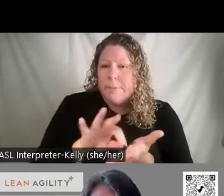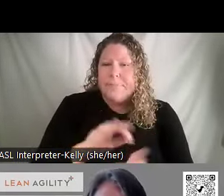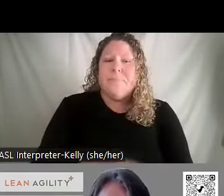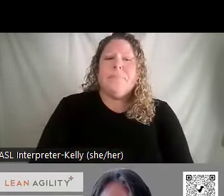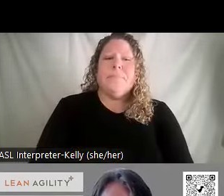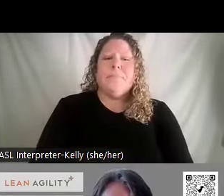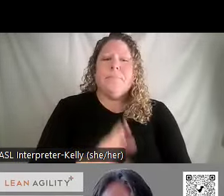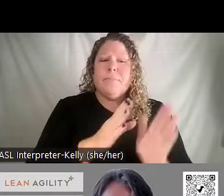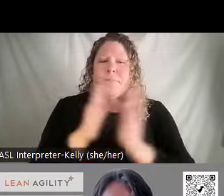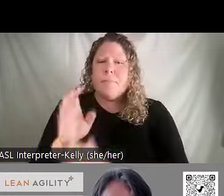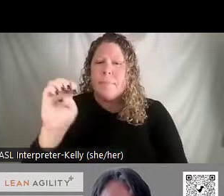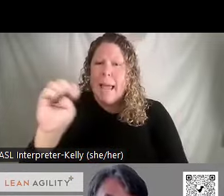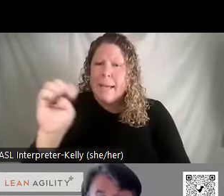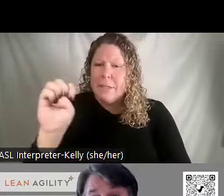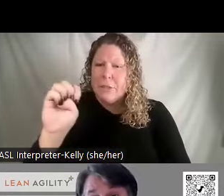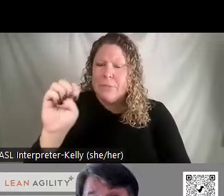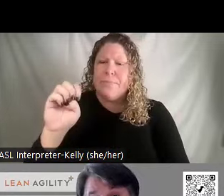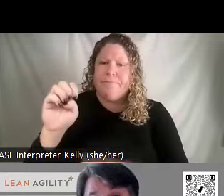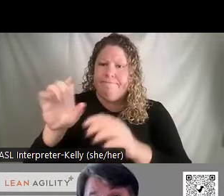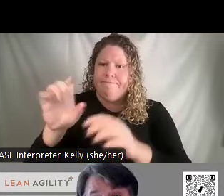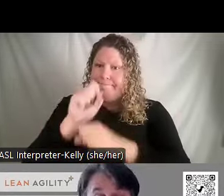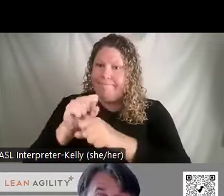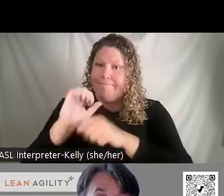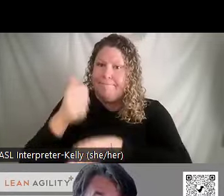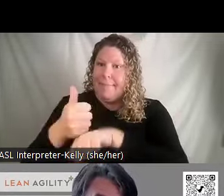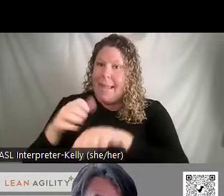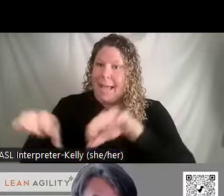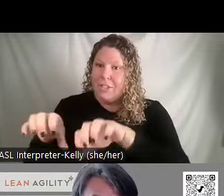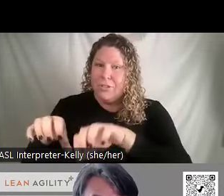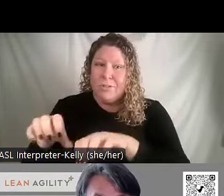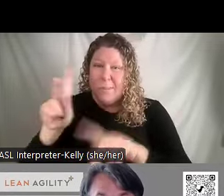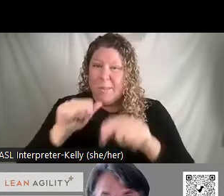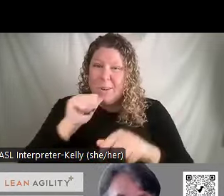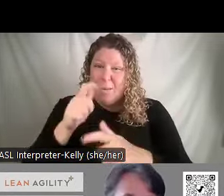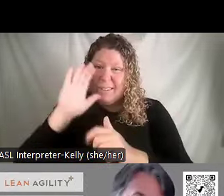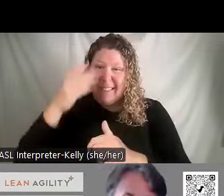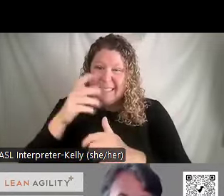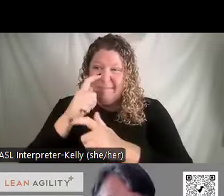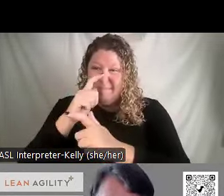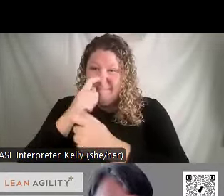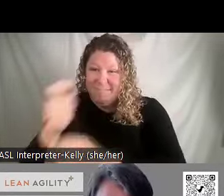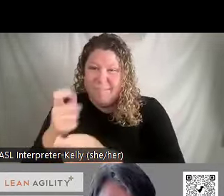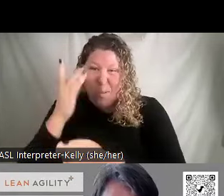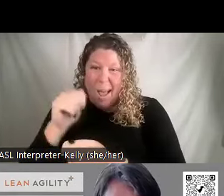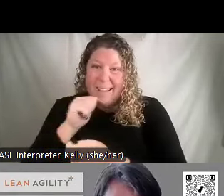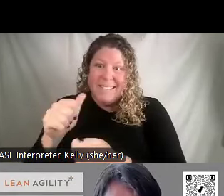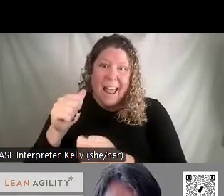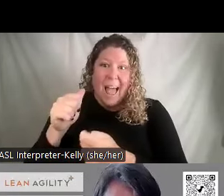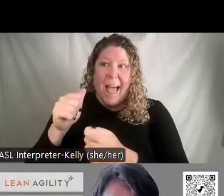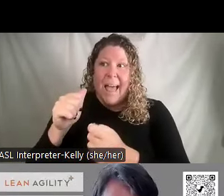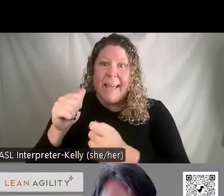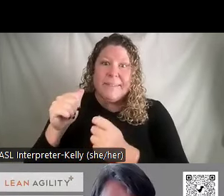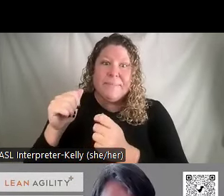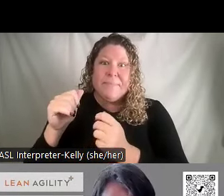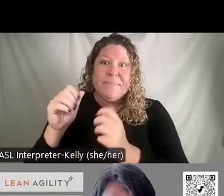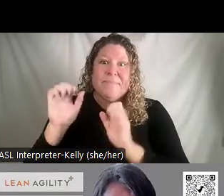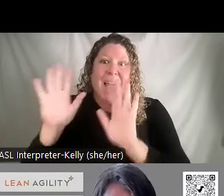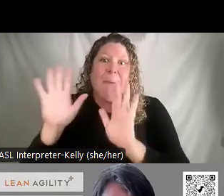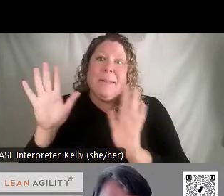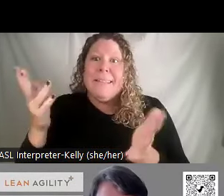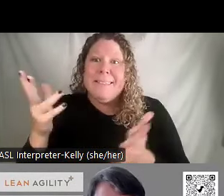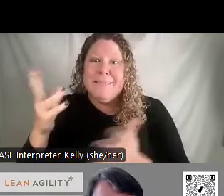to execution now. No one seems interested in execution because it's not glamorous, unlike, running a great workshop and being a hero.